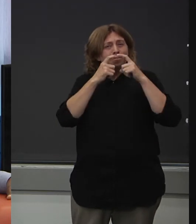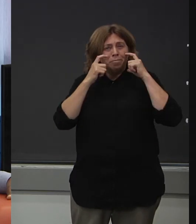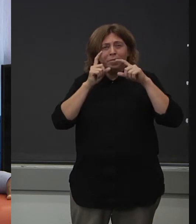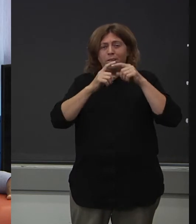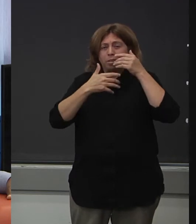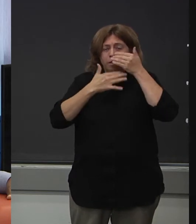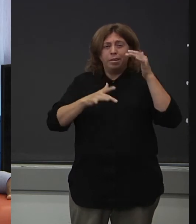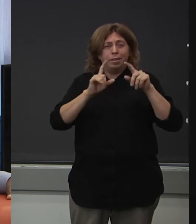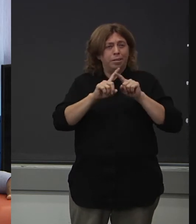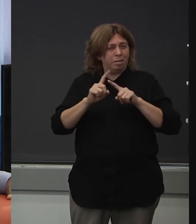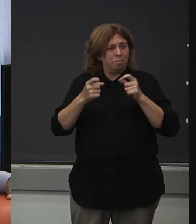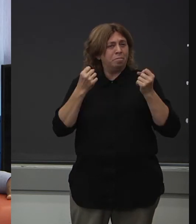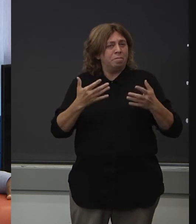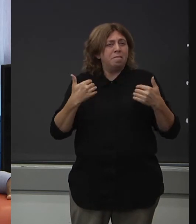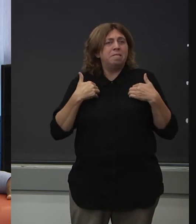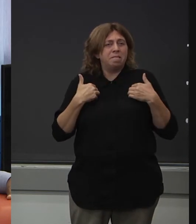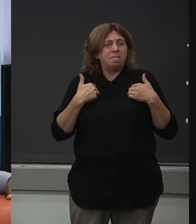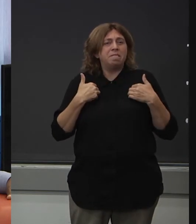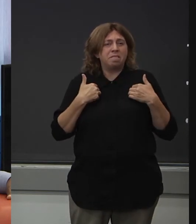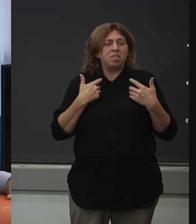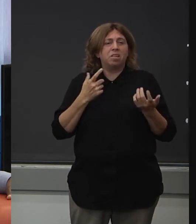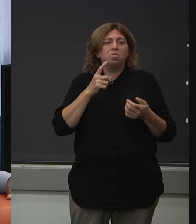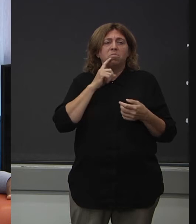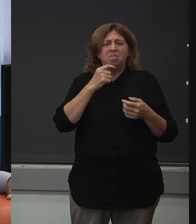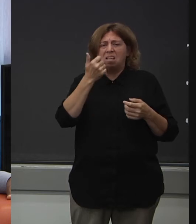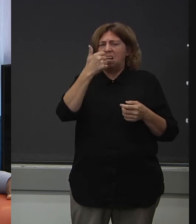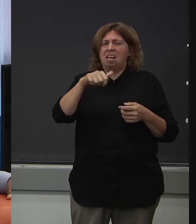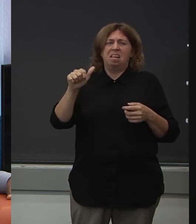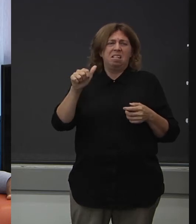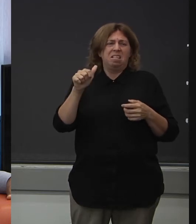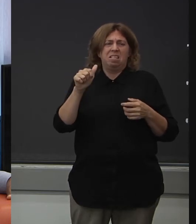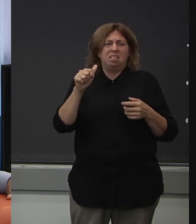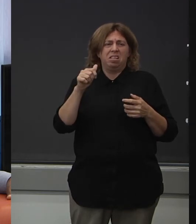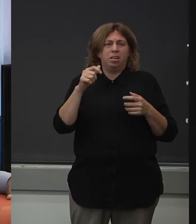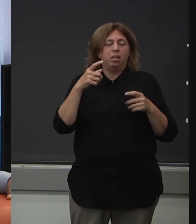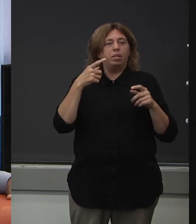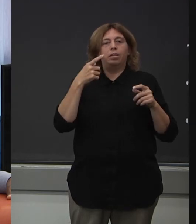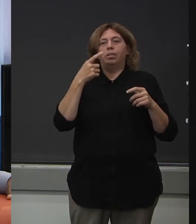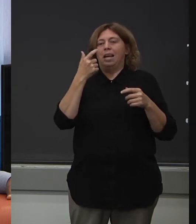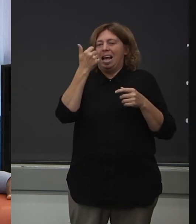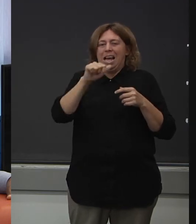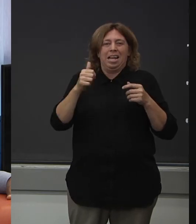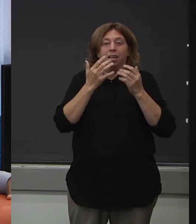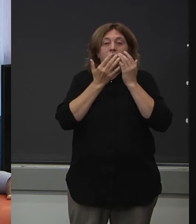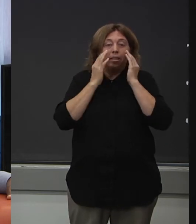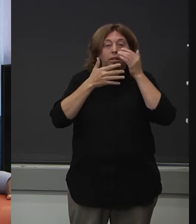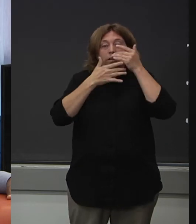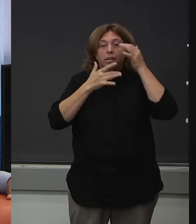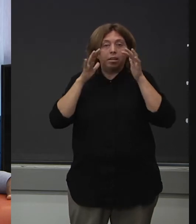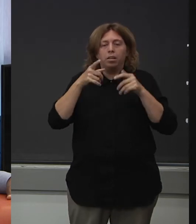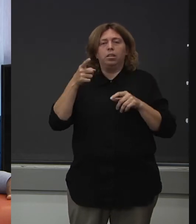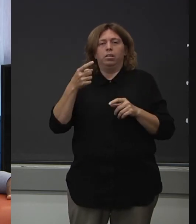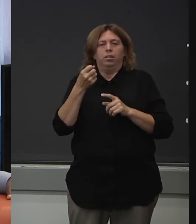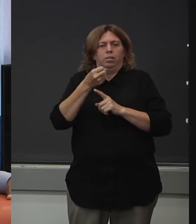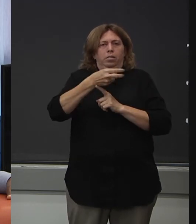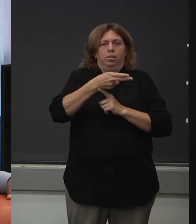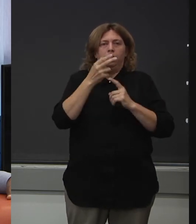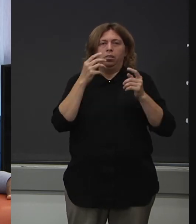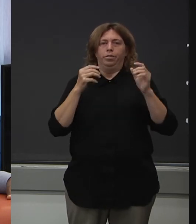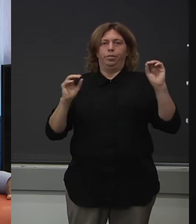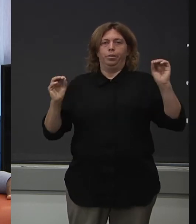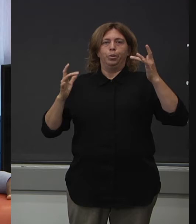Any face covering is better than nothing at all, as this would protect against